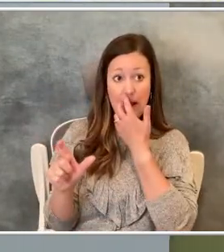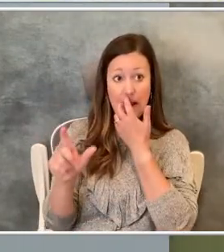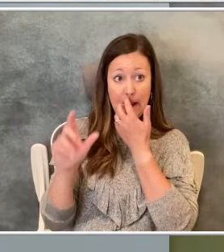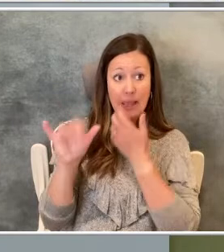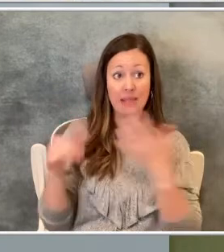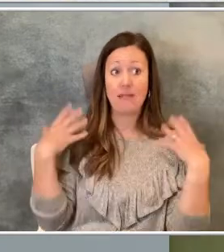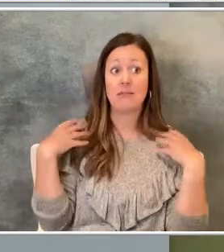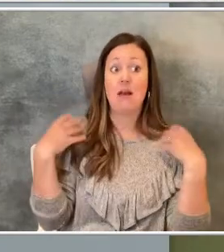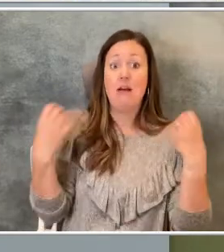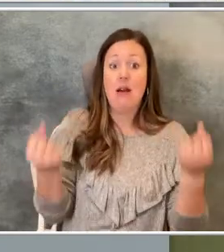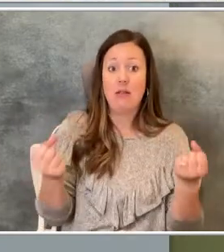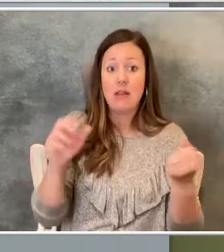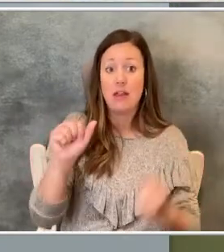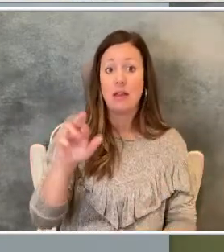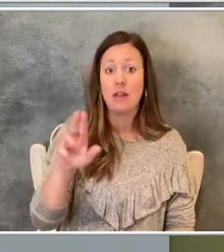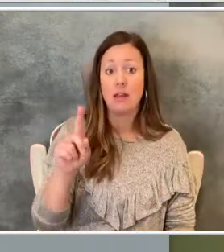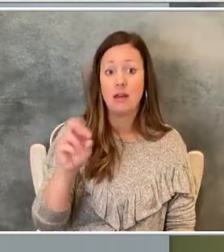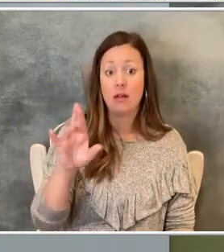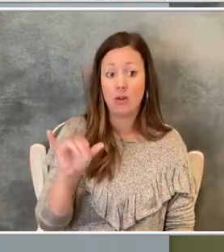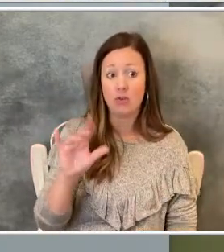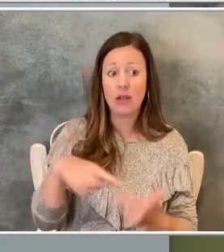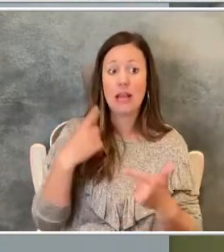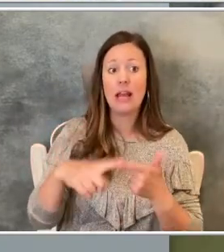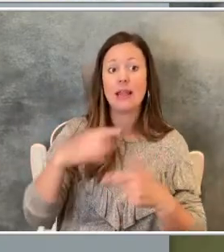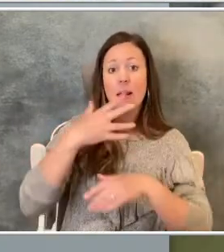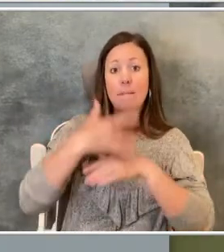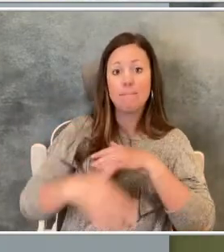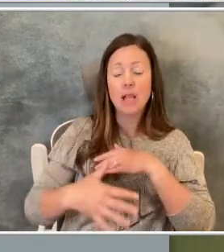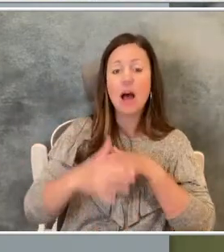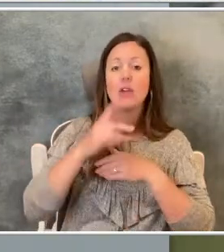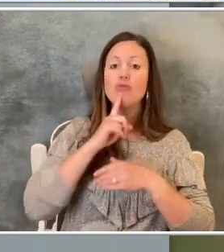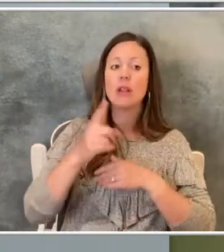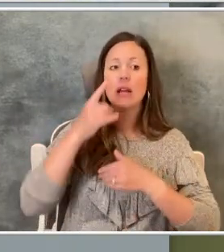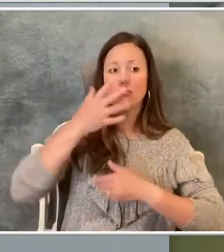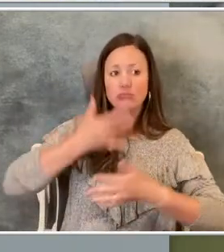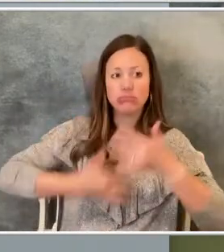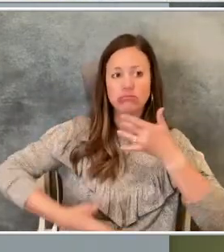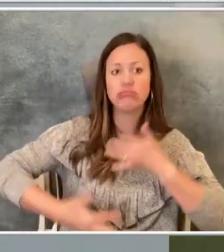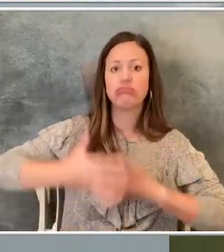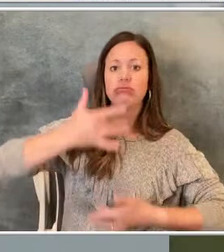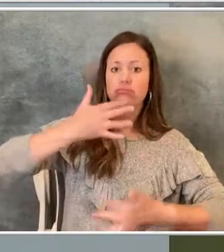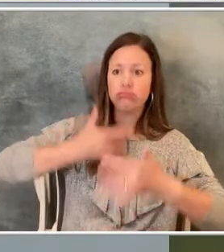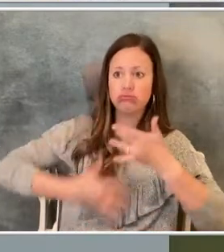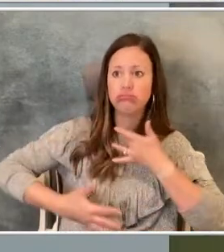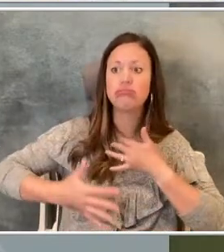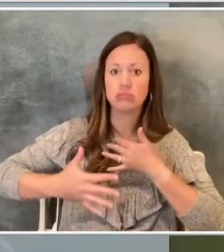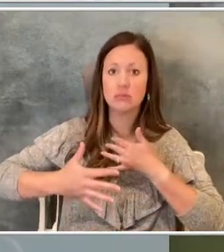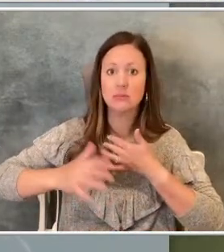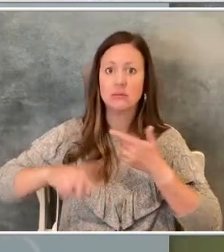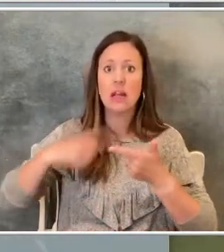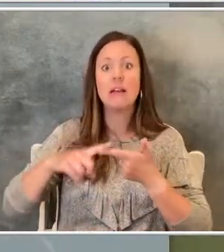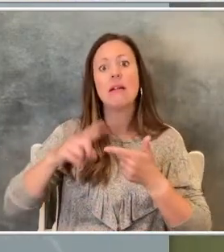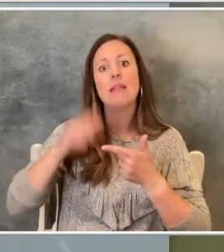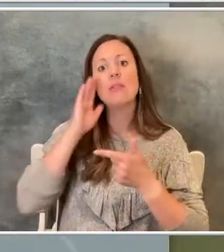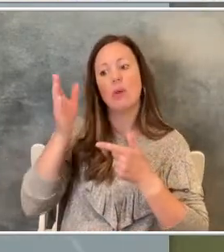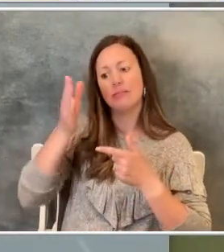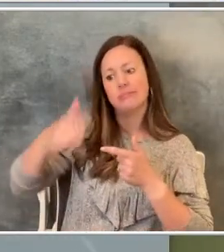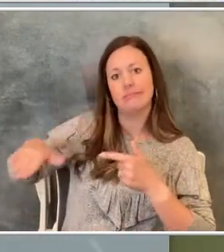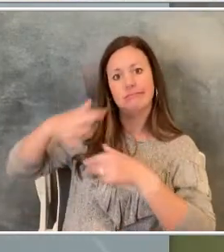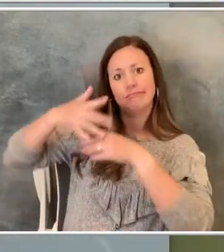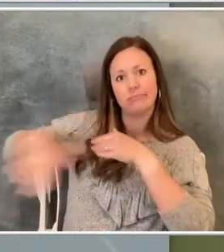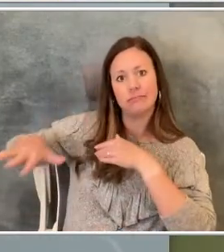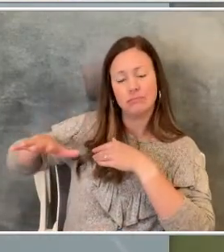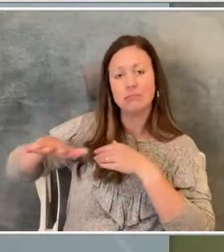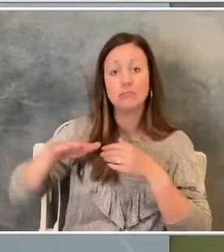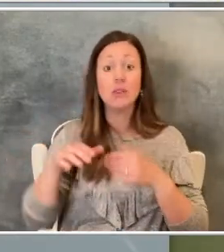artery, and the blood is flowing up and down very easily, and it got to the other side very quickly. The one on the left